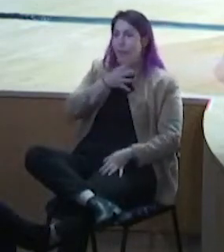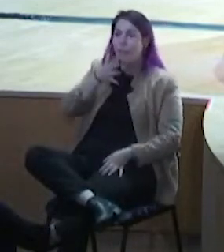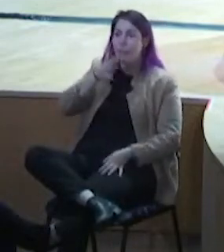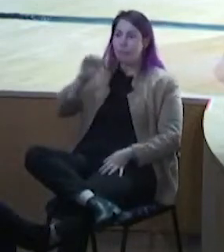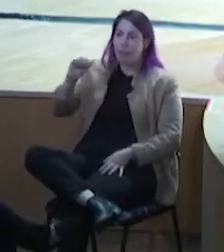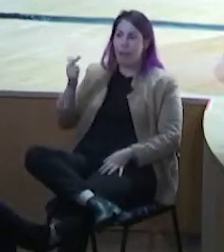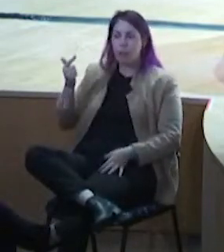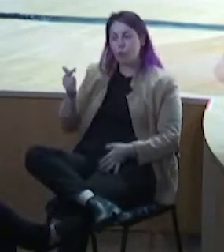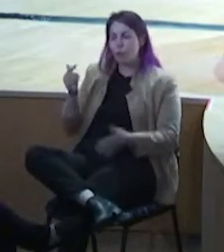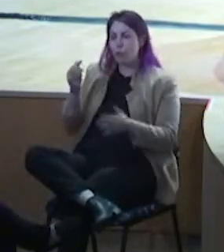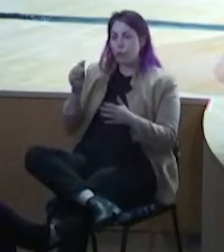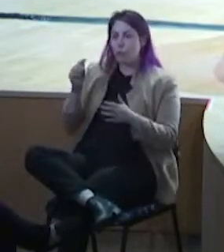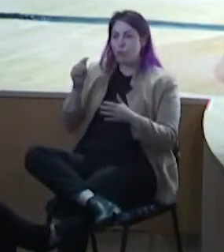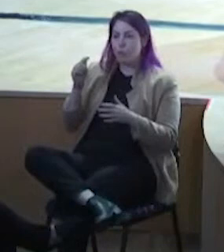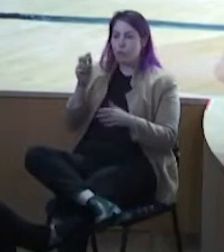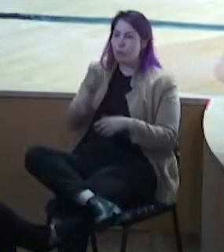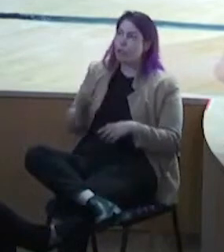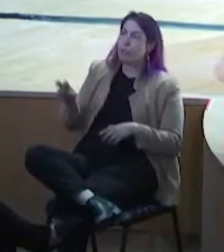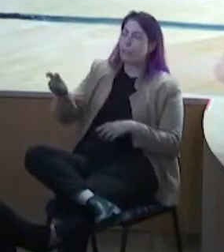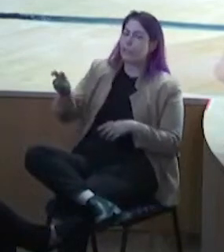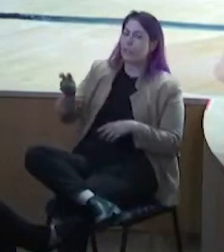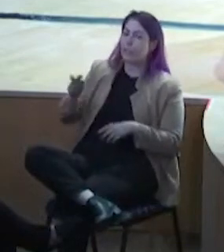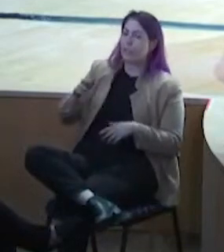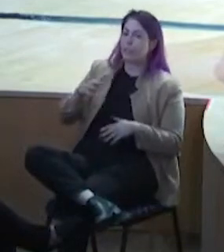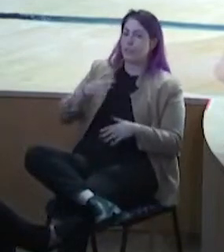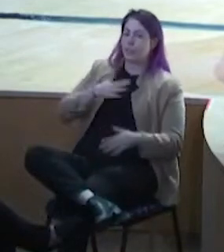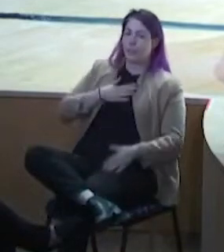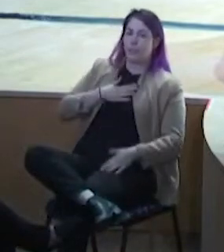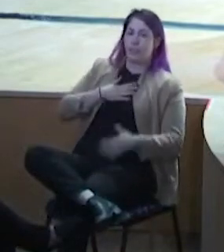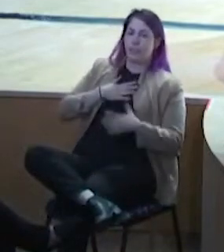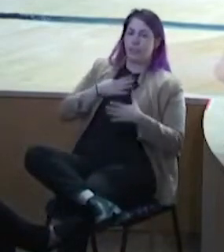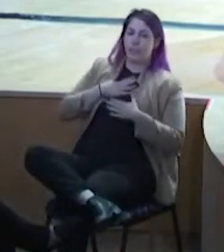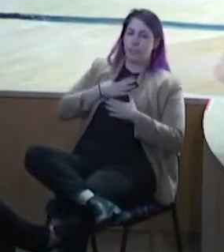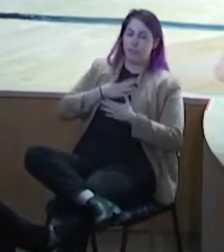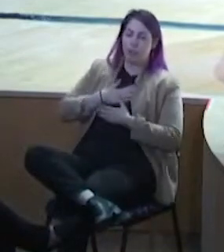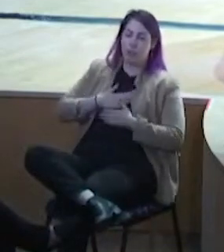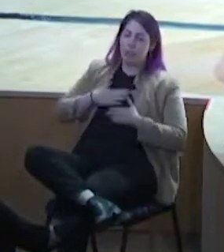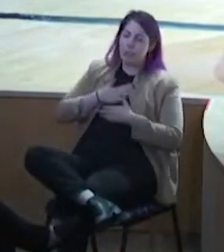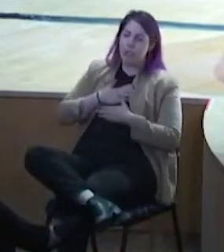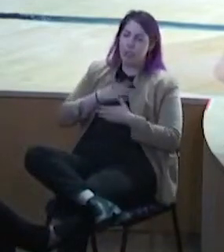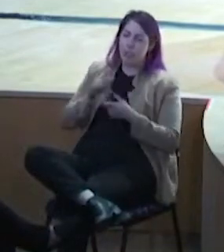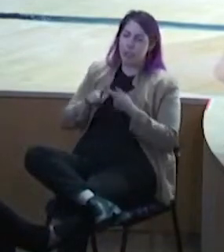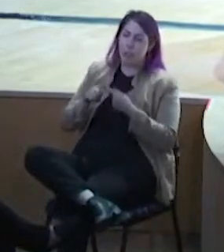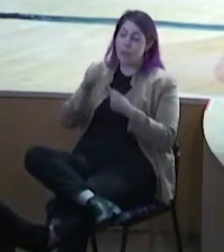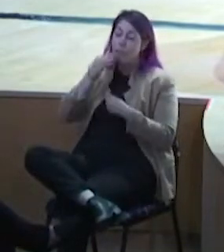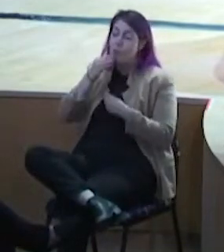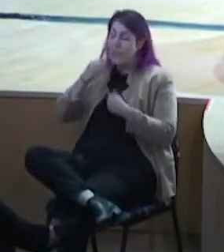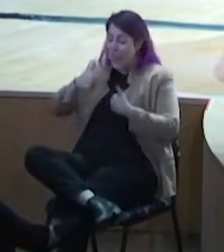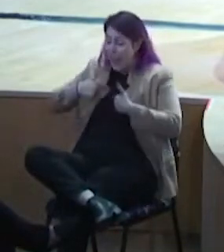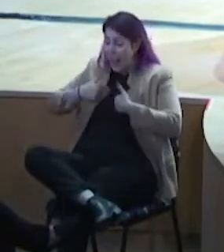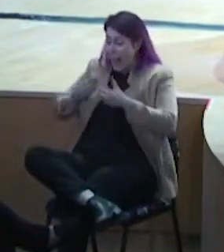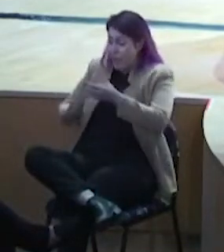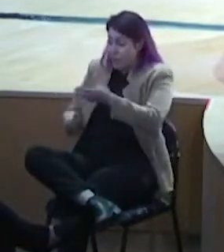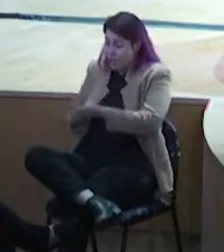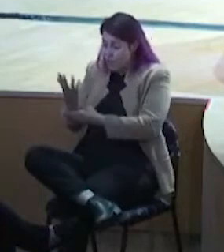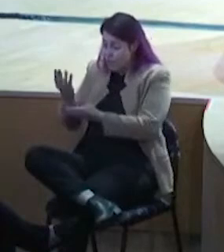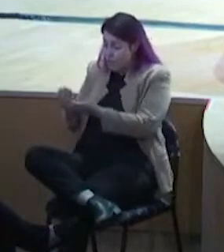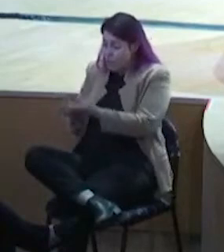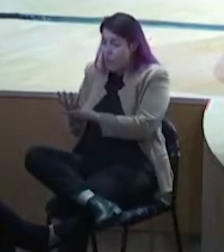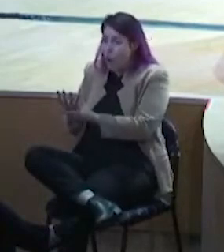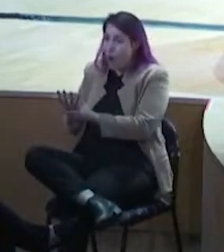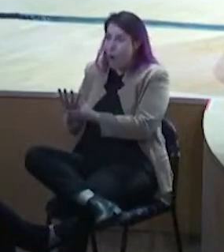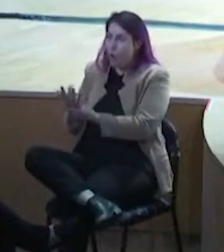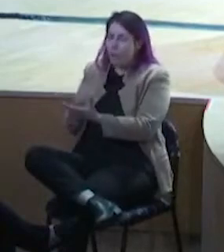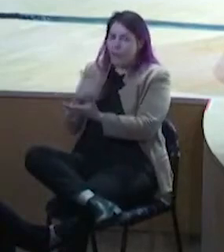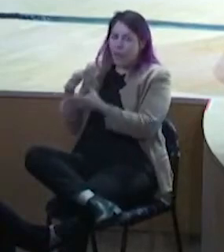that my appreciation for the foods that I grow is that connection